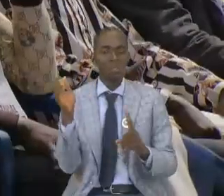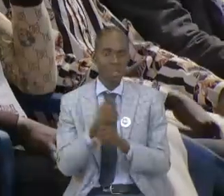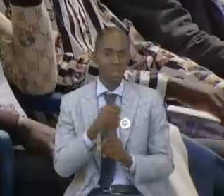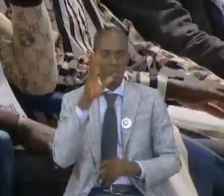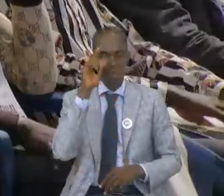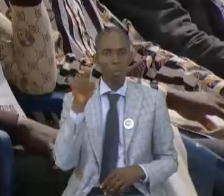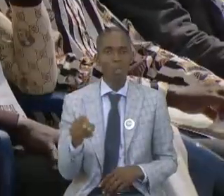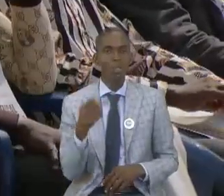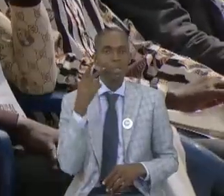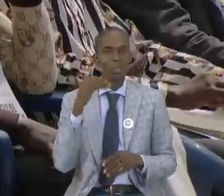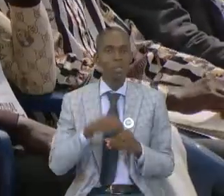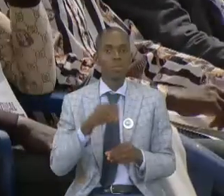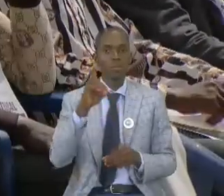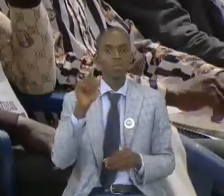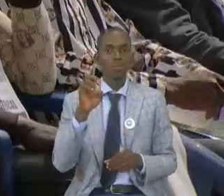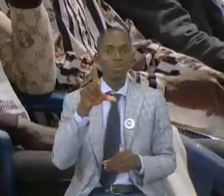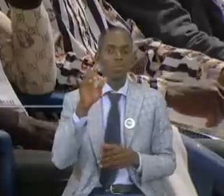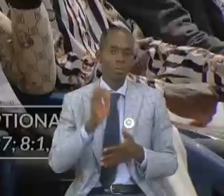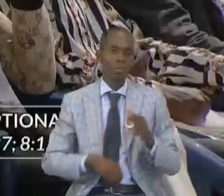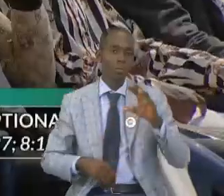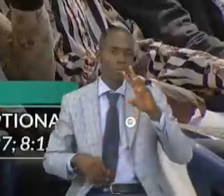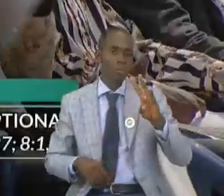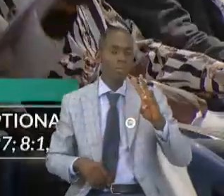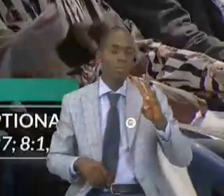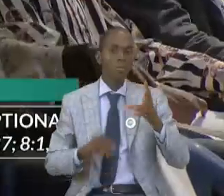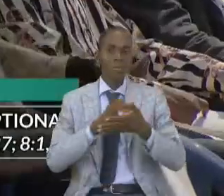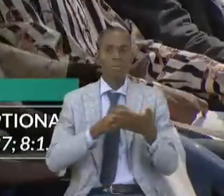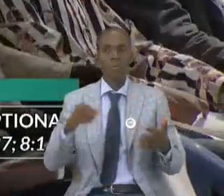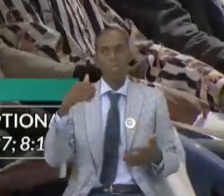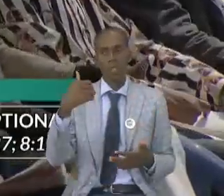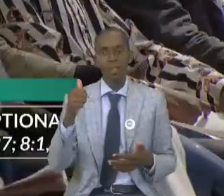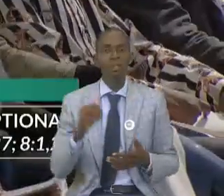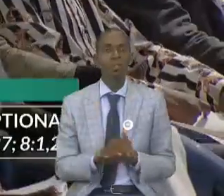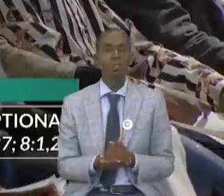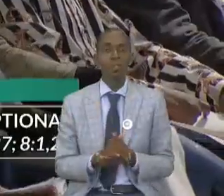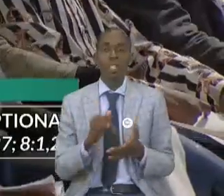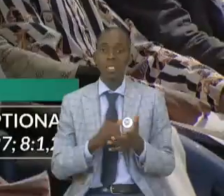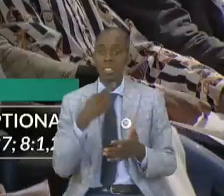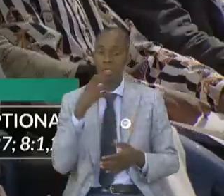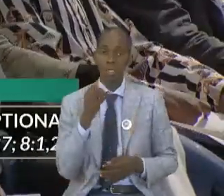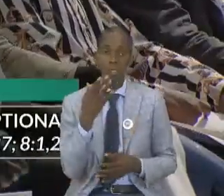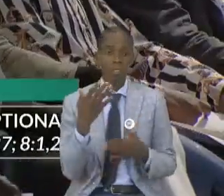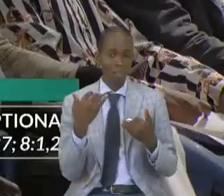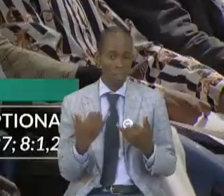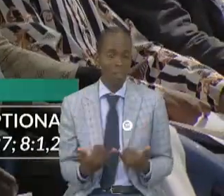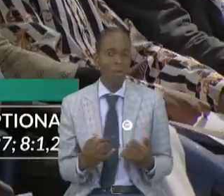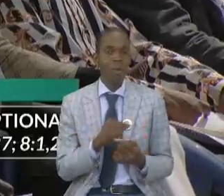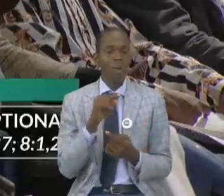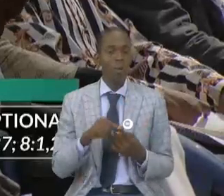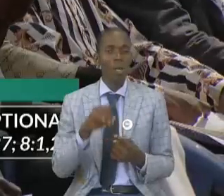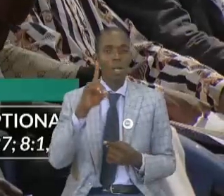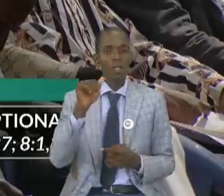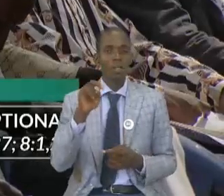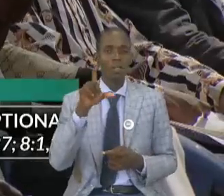verse 10. Daniel chapter 6, we're looking at verse 10. It says, now, when Daniel